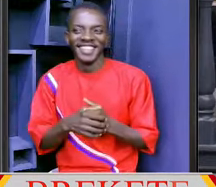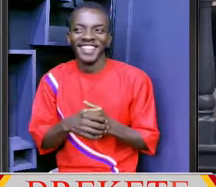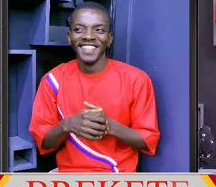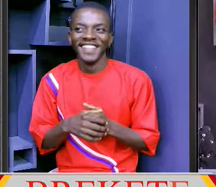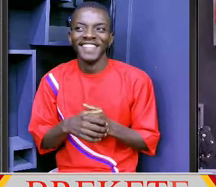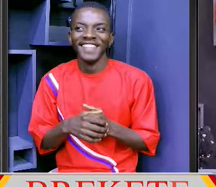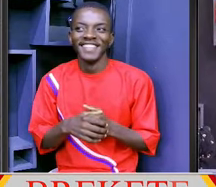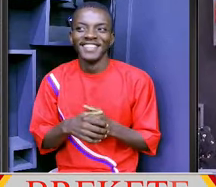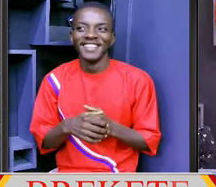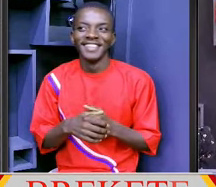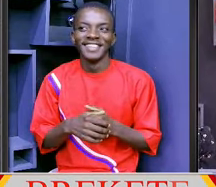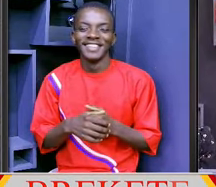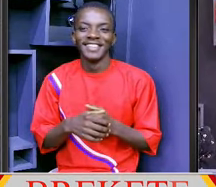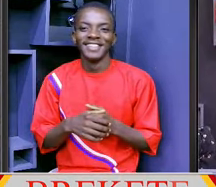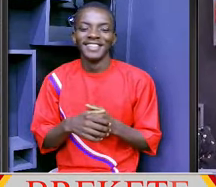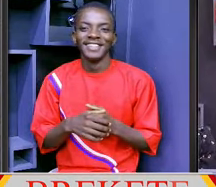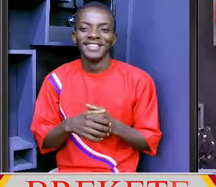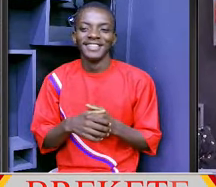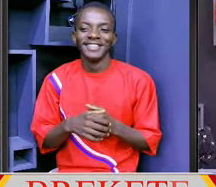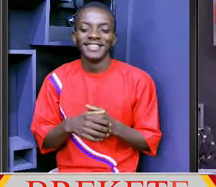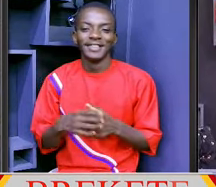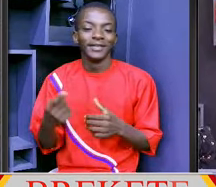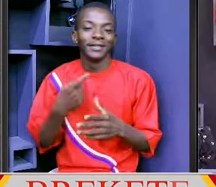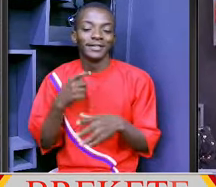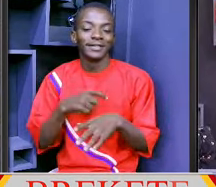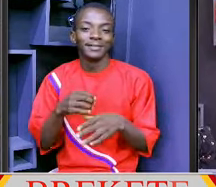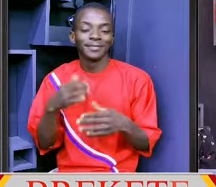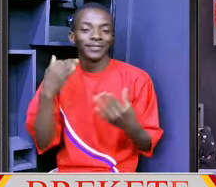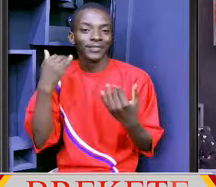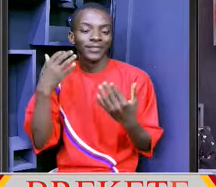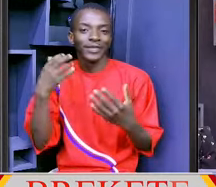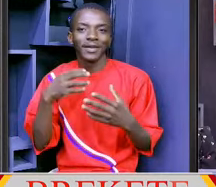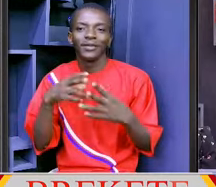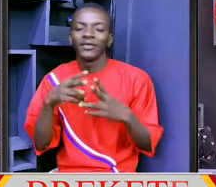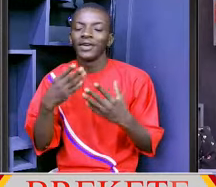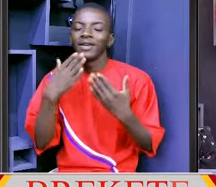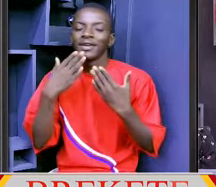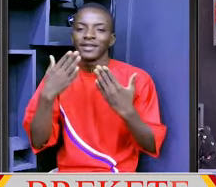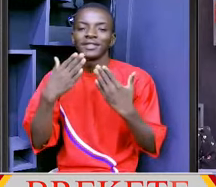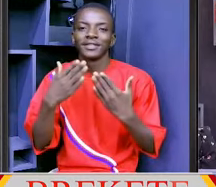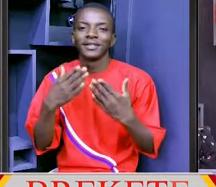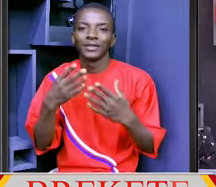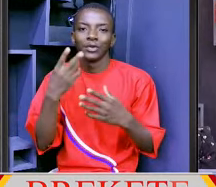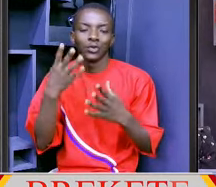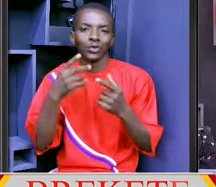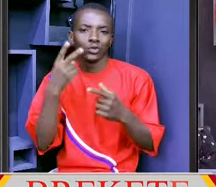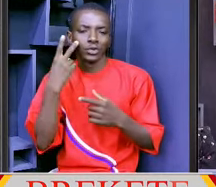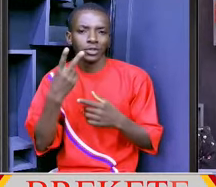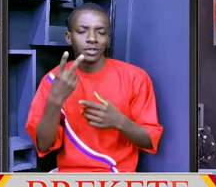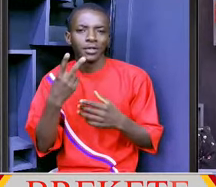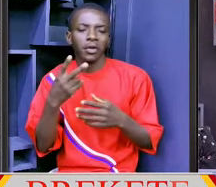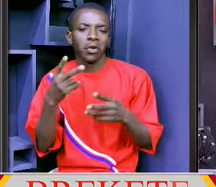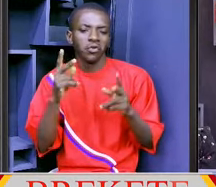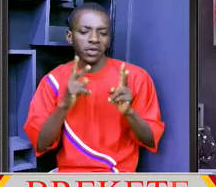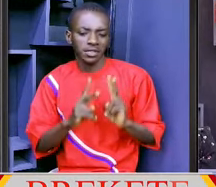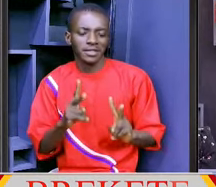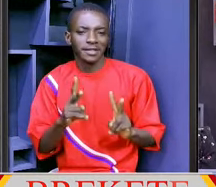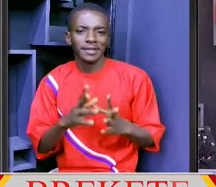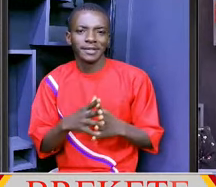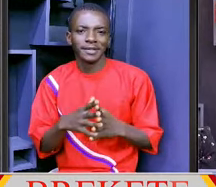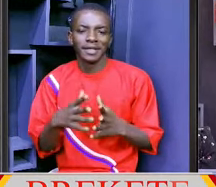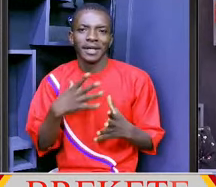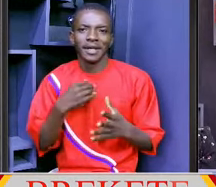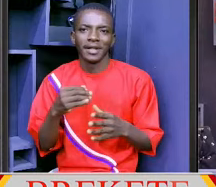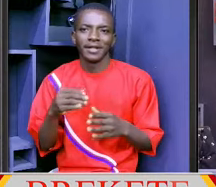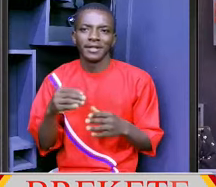thank you, man. This is the first time that I hear your voice. I'm very grateful. Yeah, thank I want you, to sir. See you again physically. Yeah.